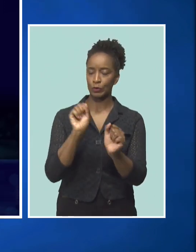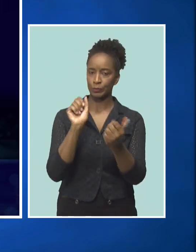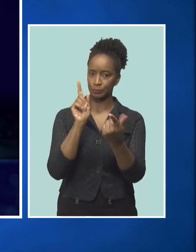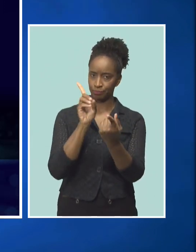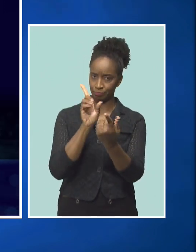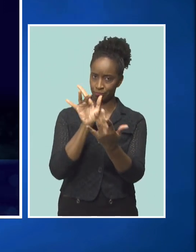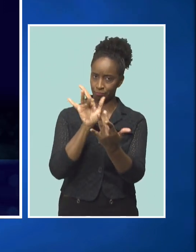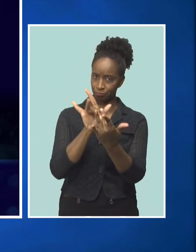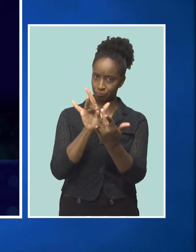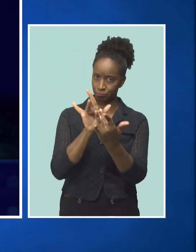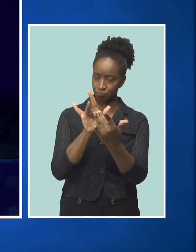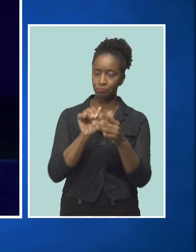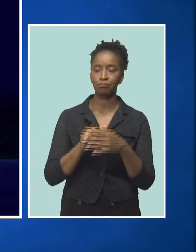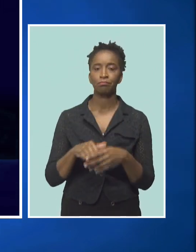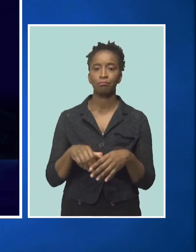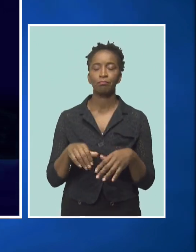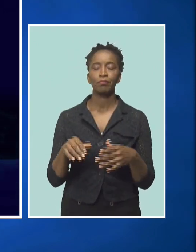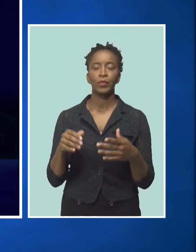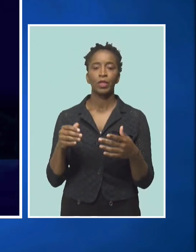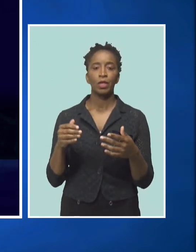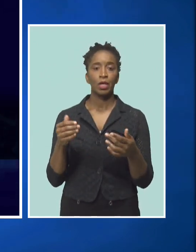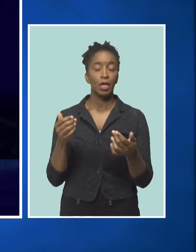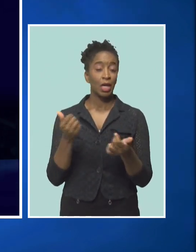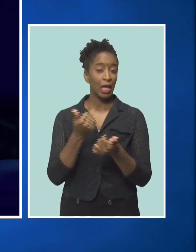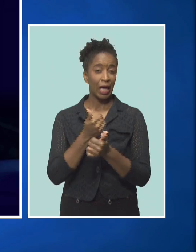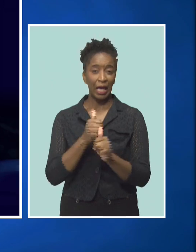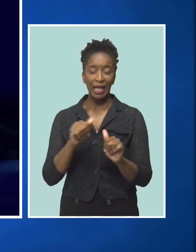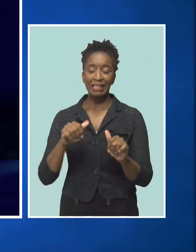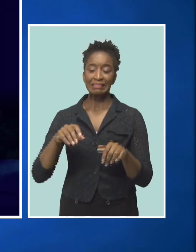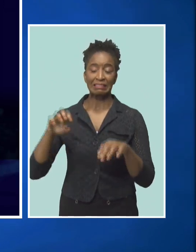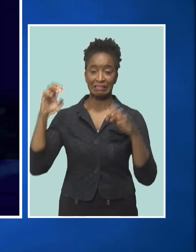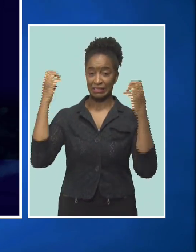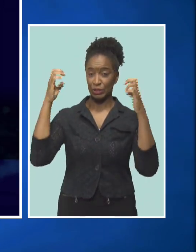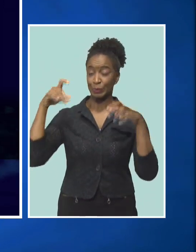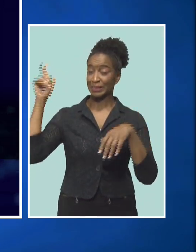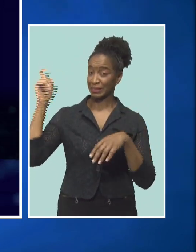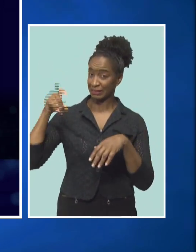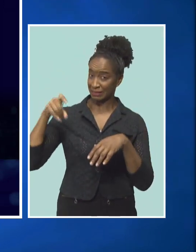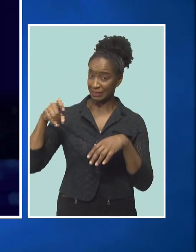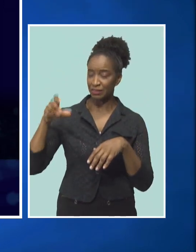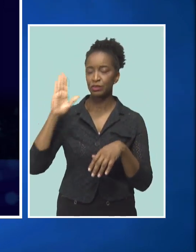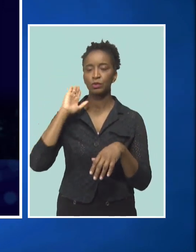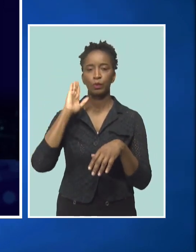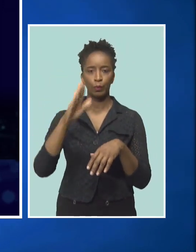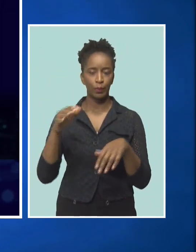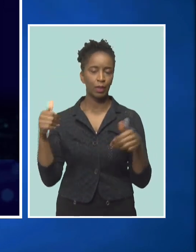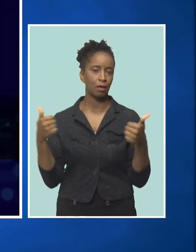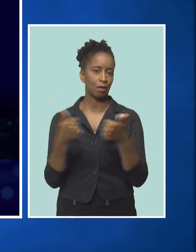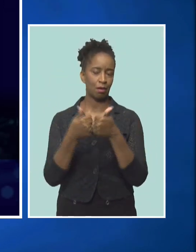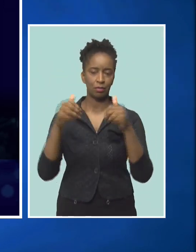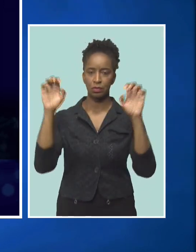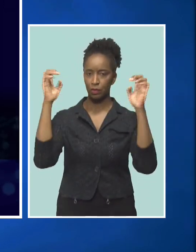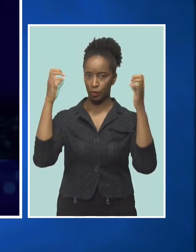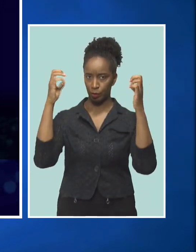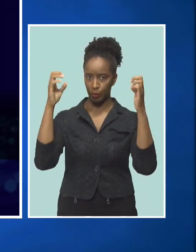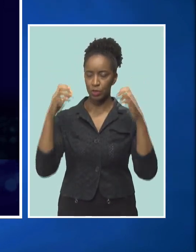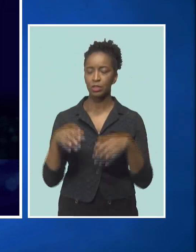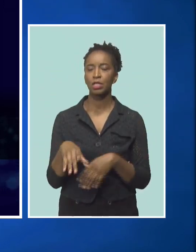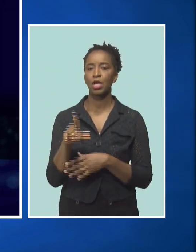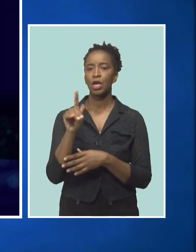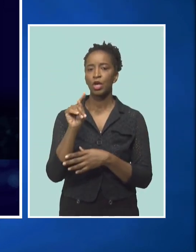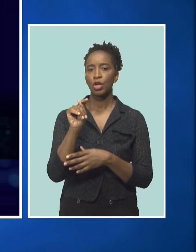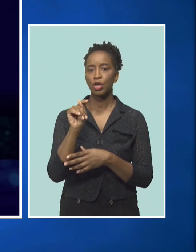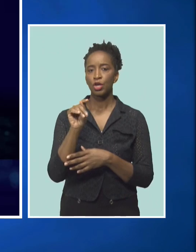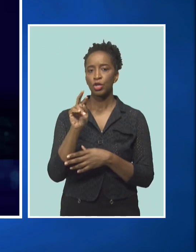will continue to be treated immediately under the Accident and Emergency Department's triage system. However, patients with